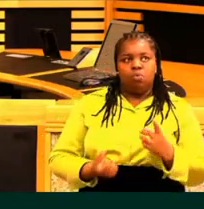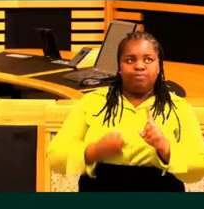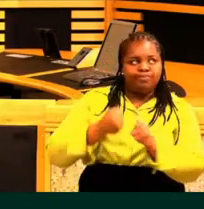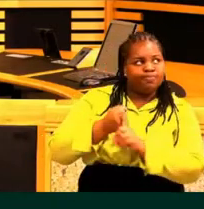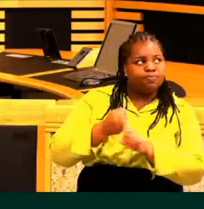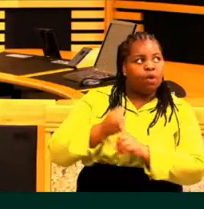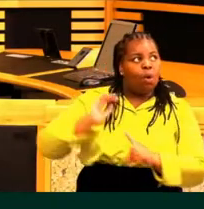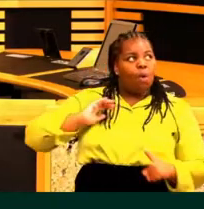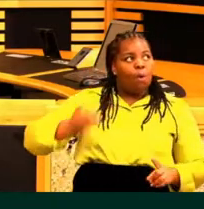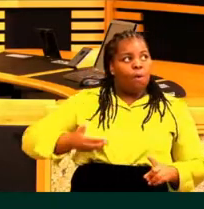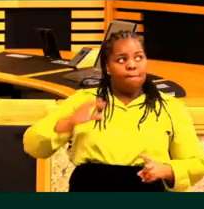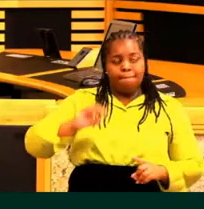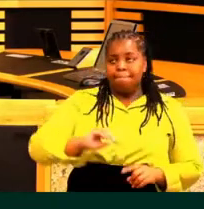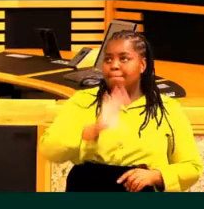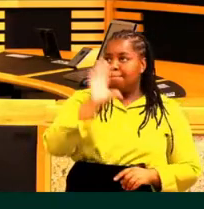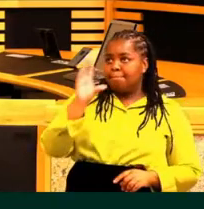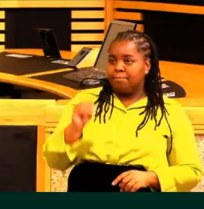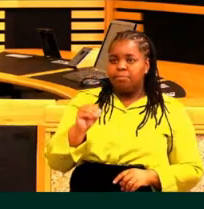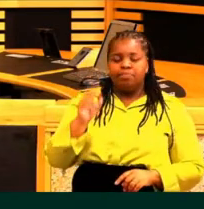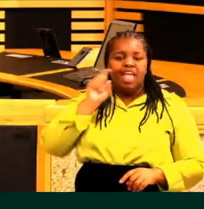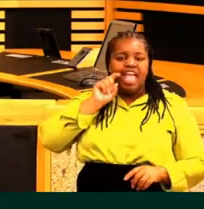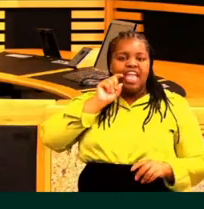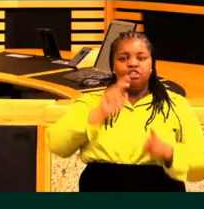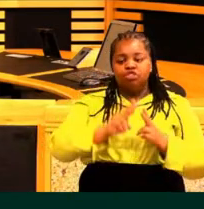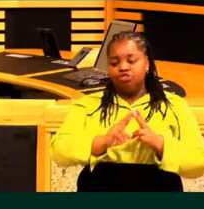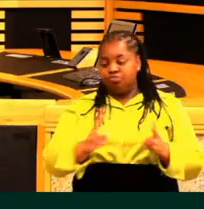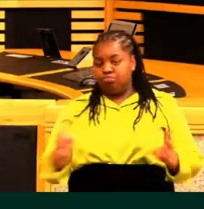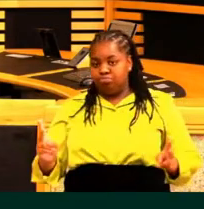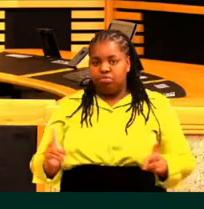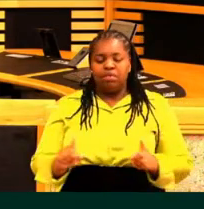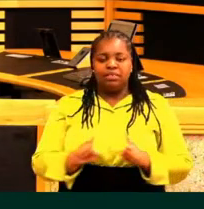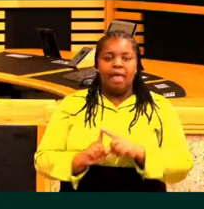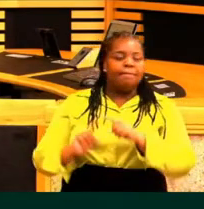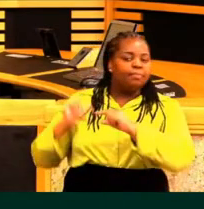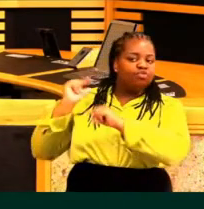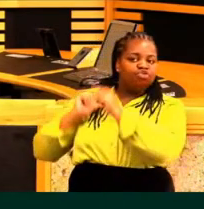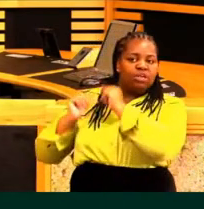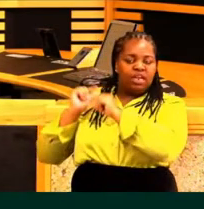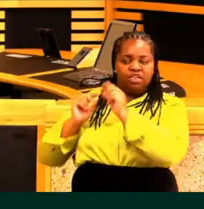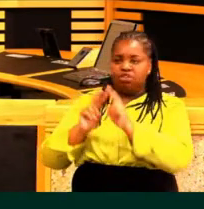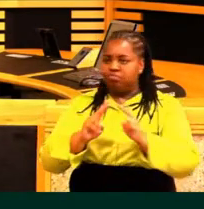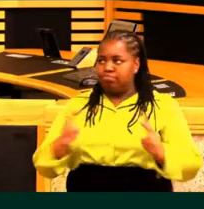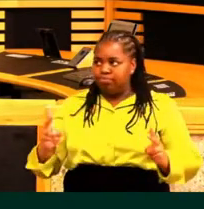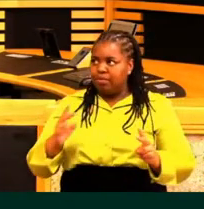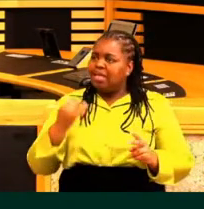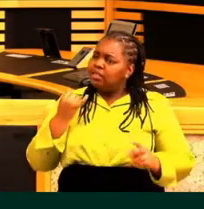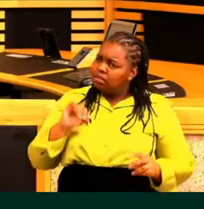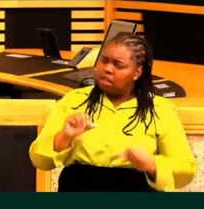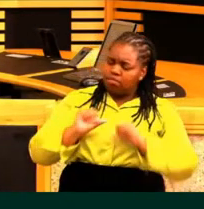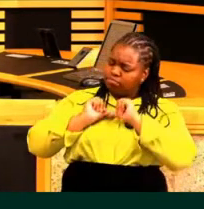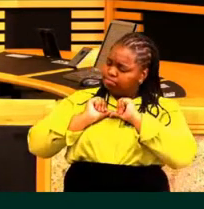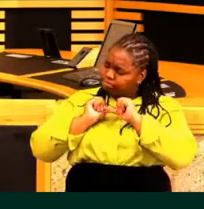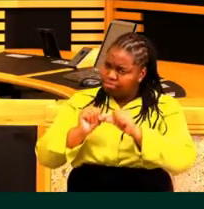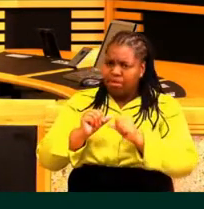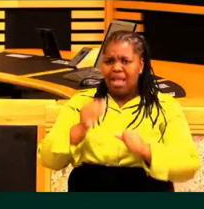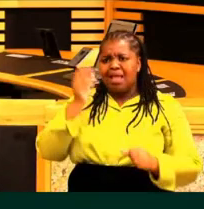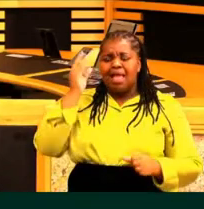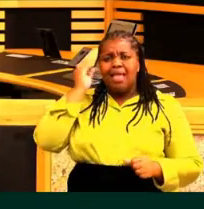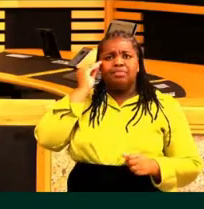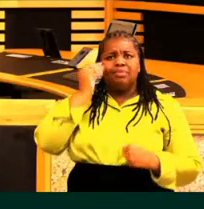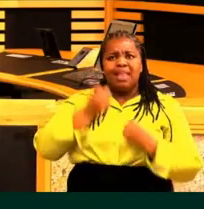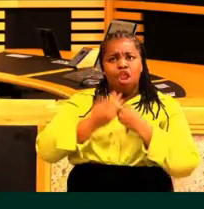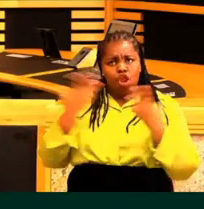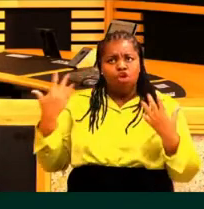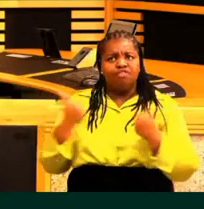the women of South Africa of different ages and generations continue to face with the number of challenges